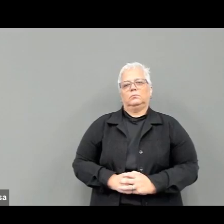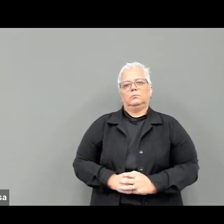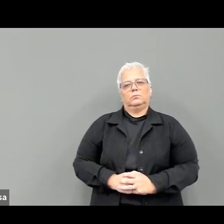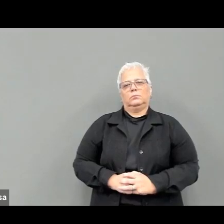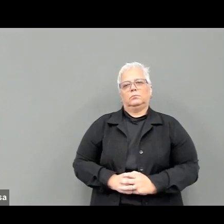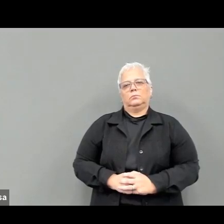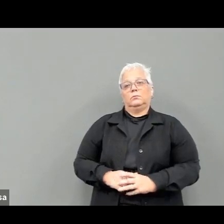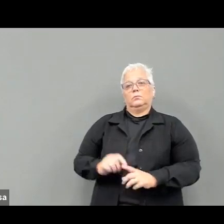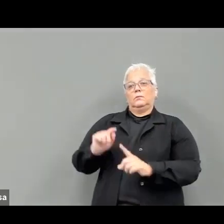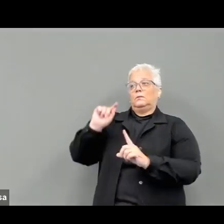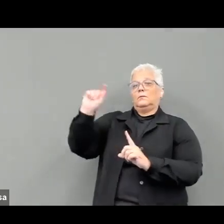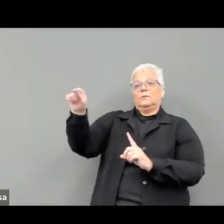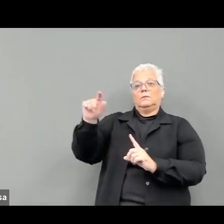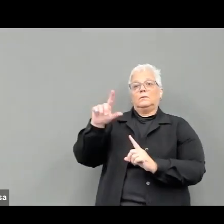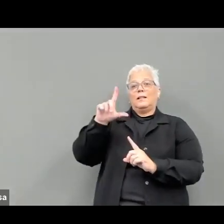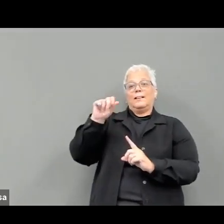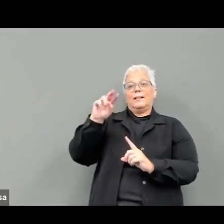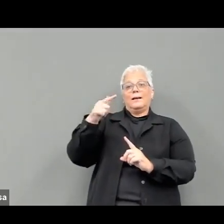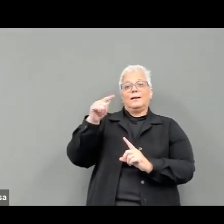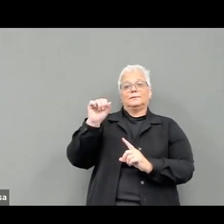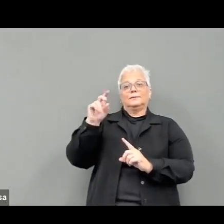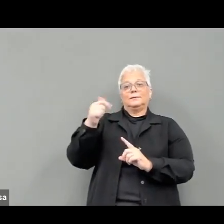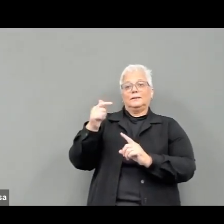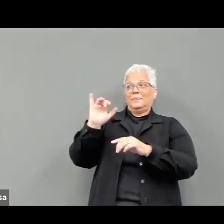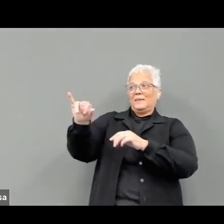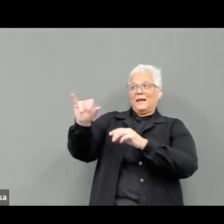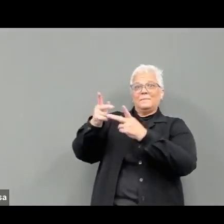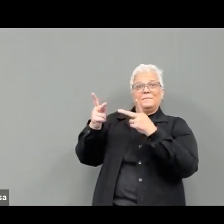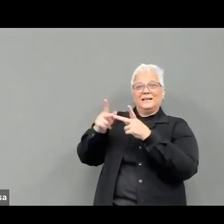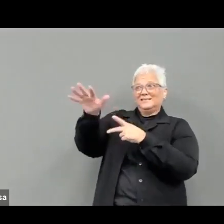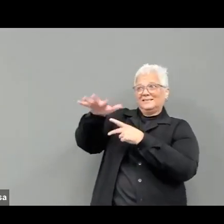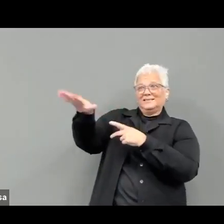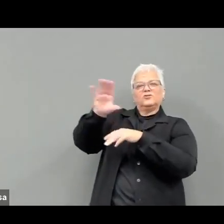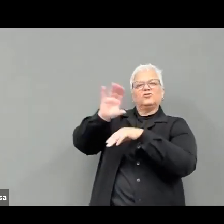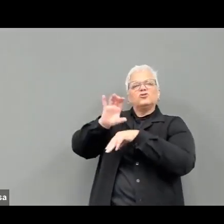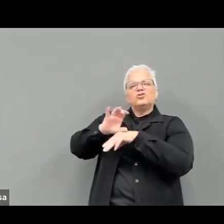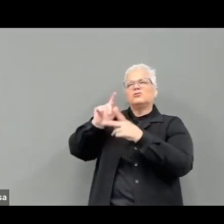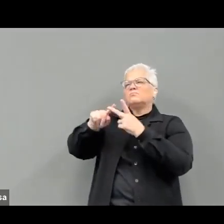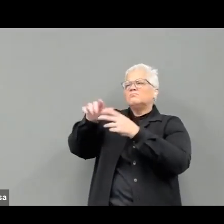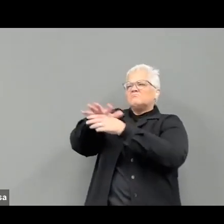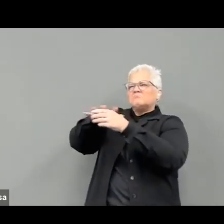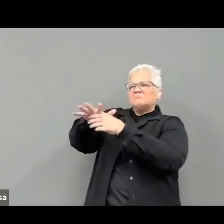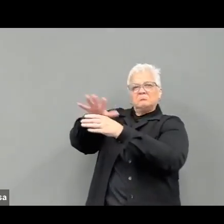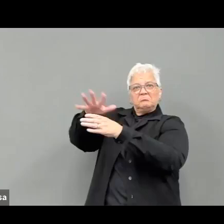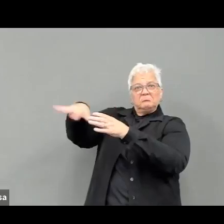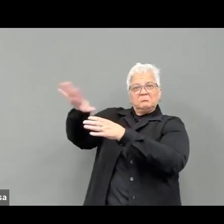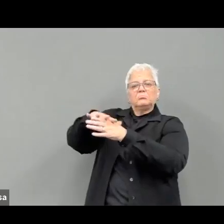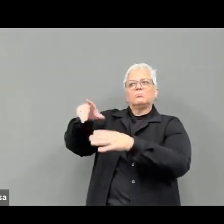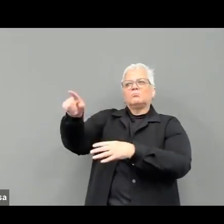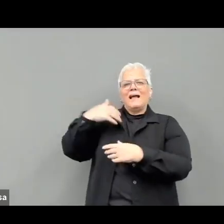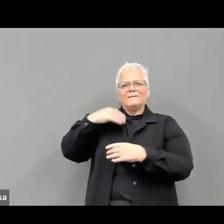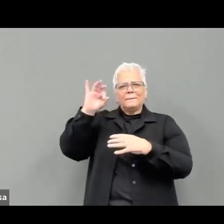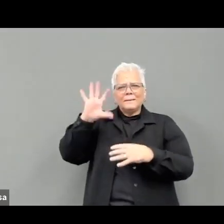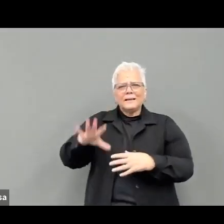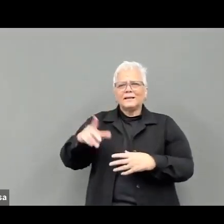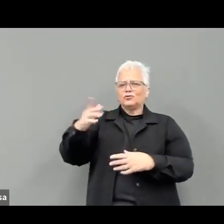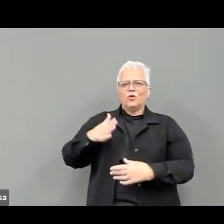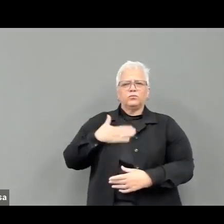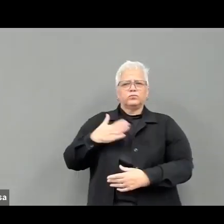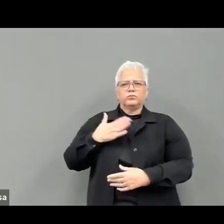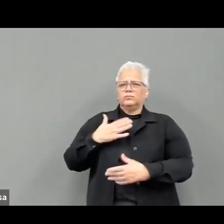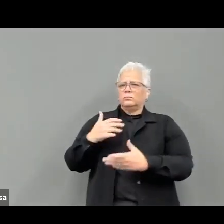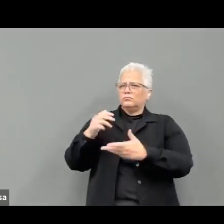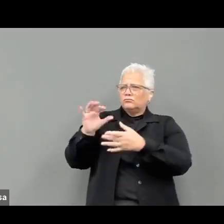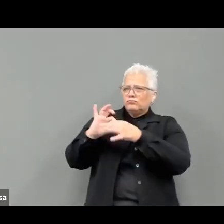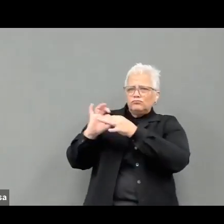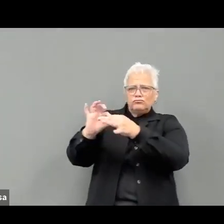Tulsa churches. I know the health department is doing this as well. Many of our faith leaders who have populations of people 65 and older, some